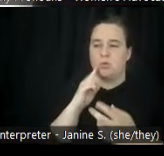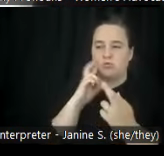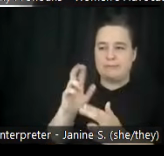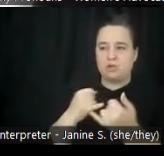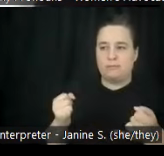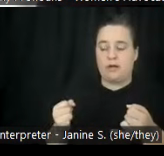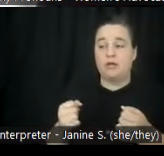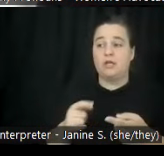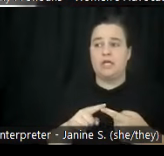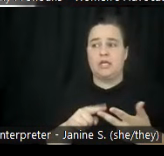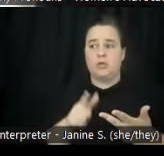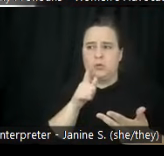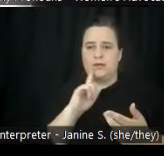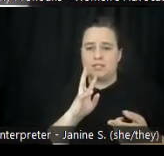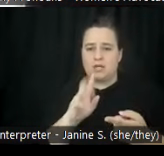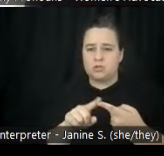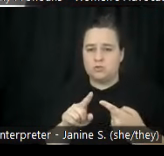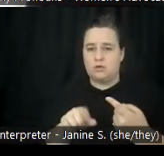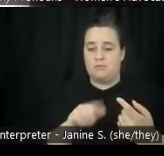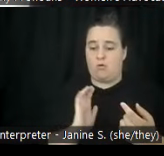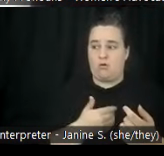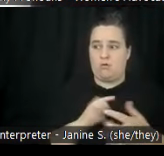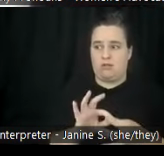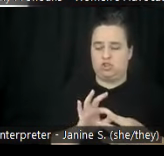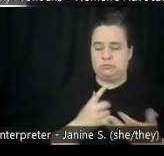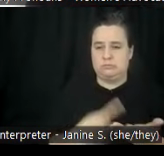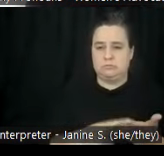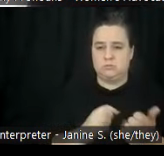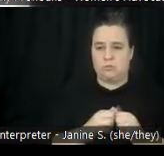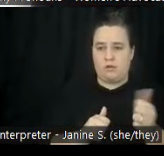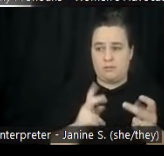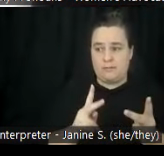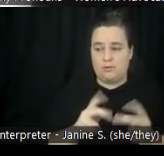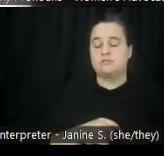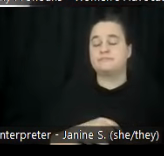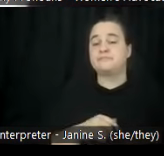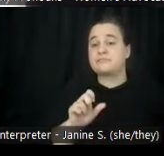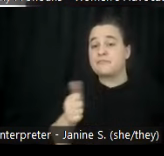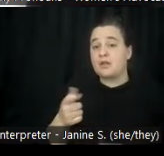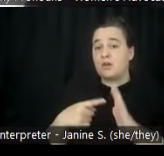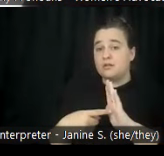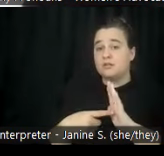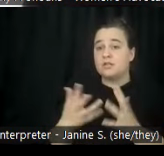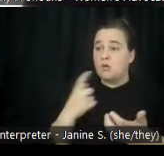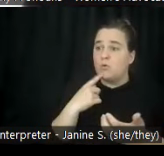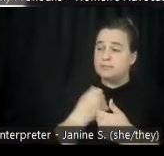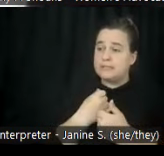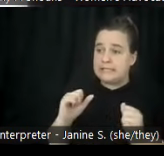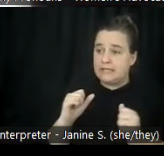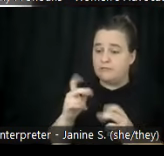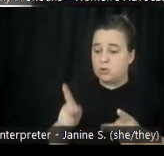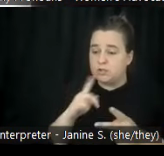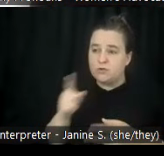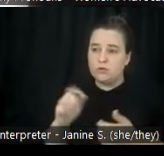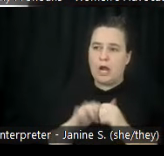our relationship. Another one might be, I want to be a safe person that you can talk to about your sexuality and gender identity and expression. How